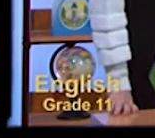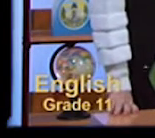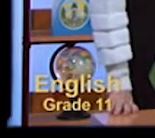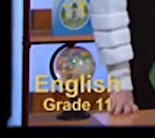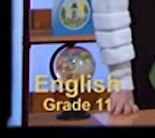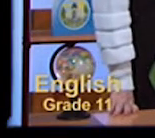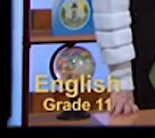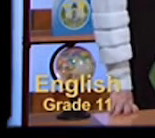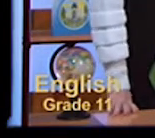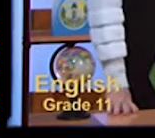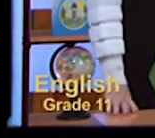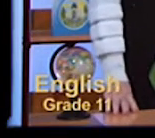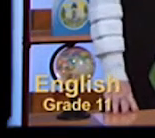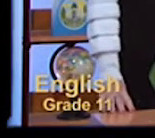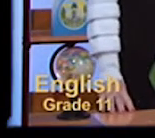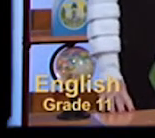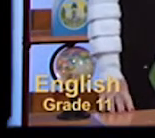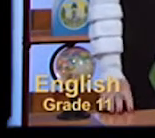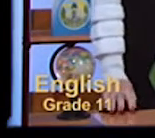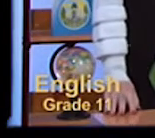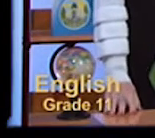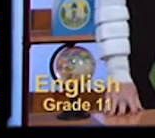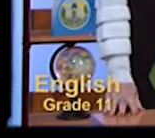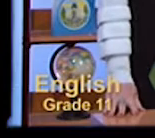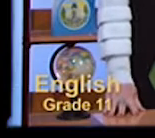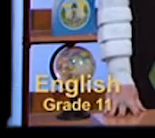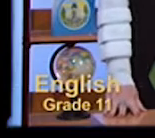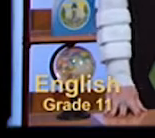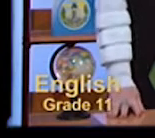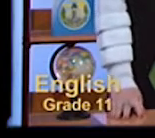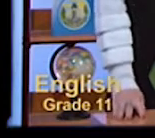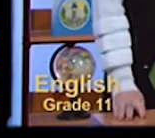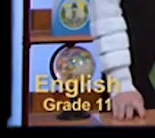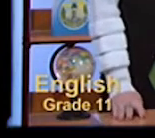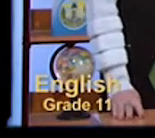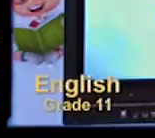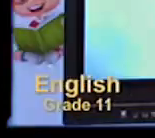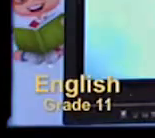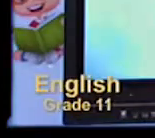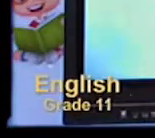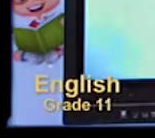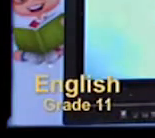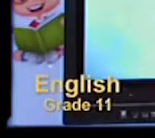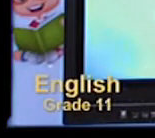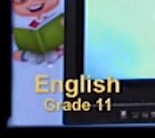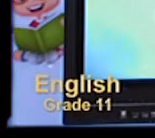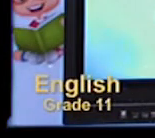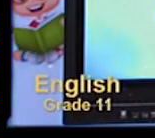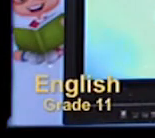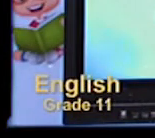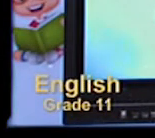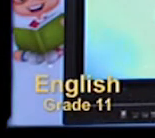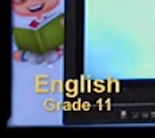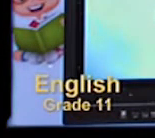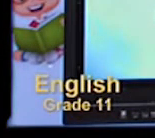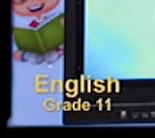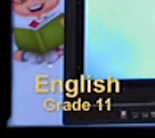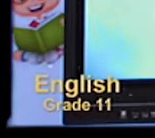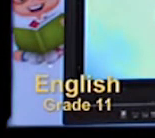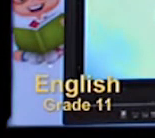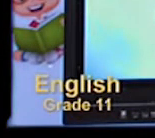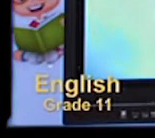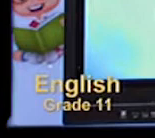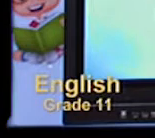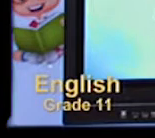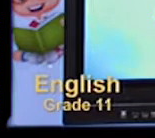the first task will be, of course, making a list of vocabulary, and then activity number 2 on page